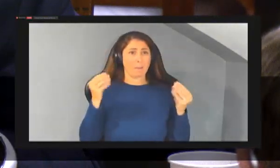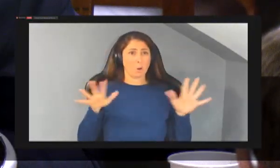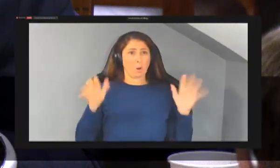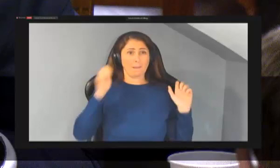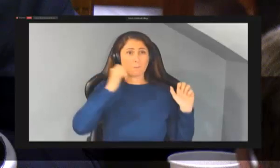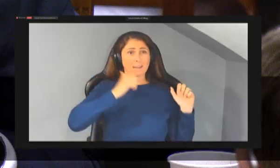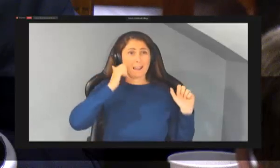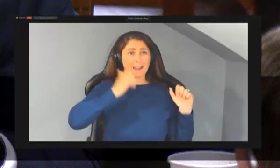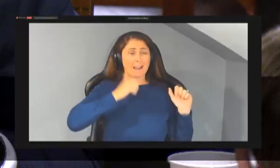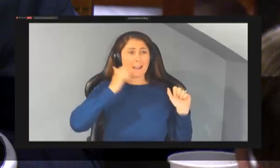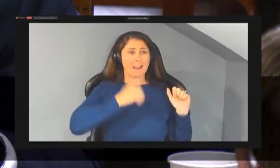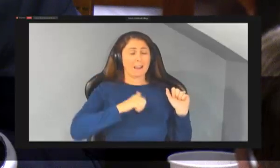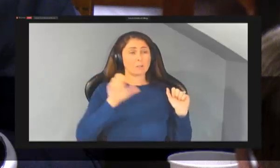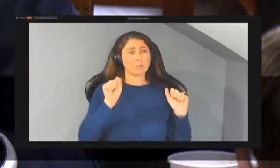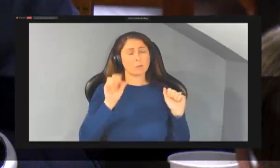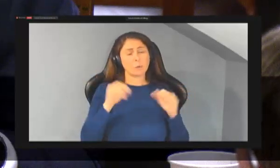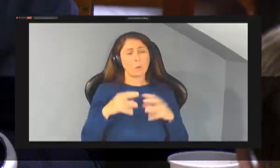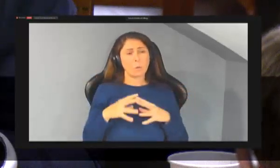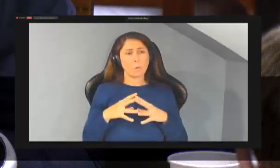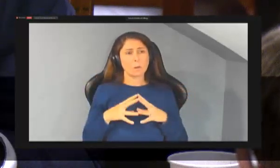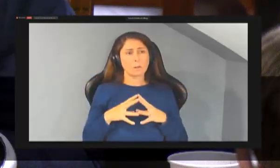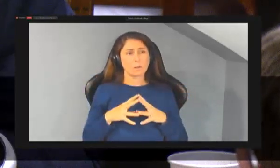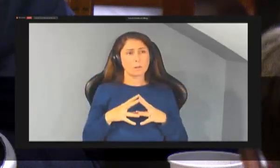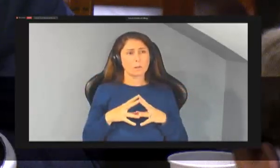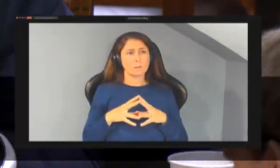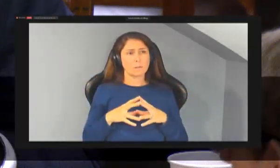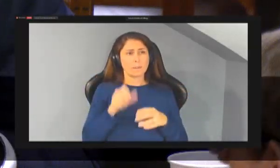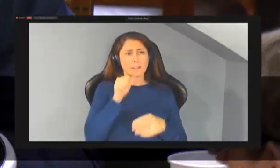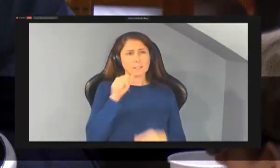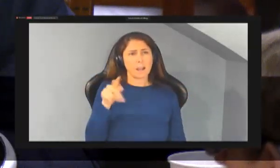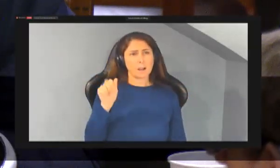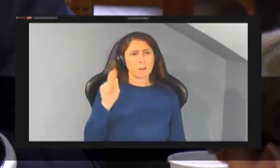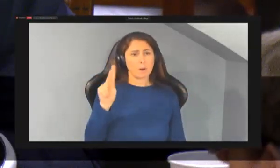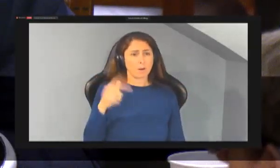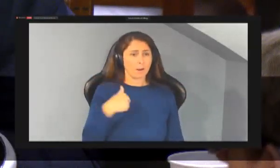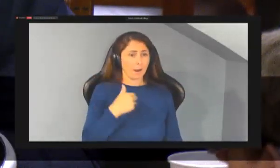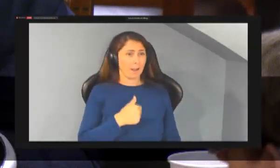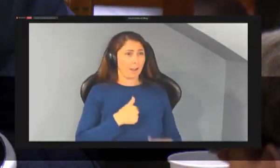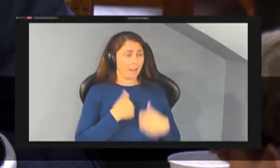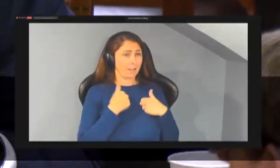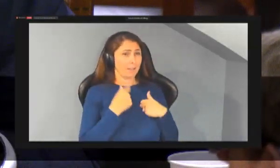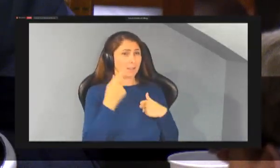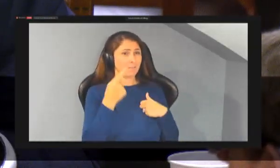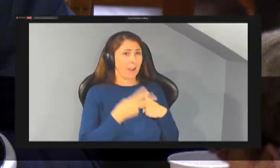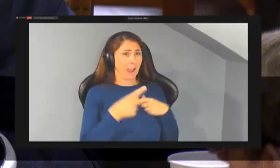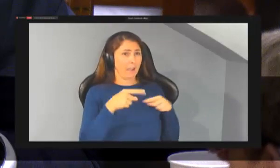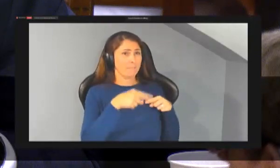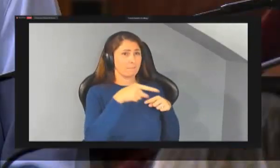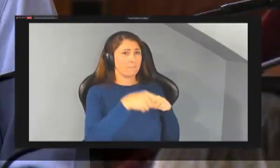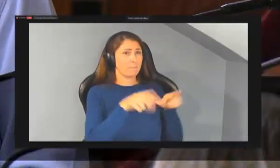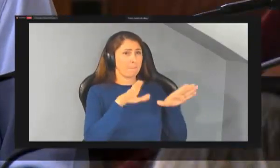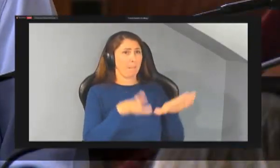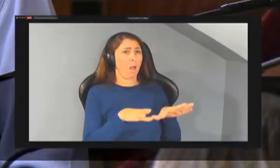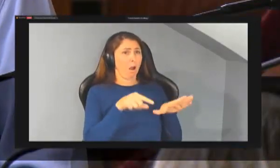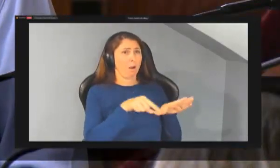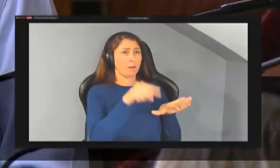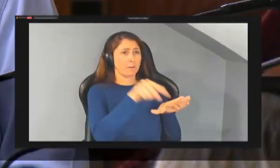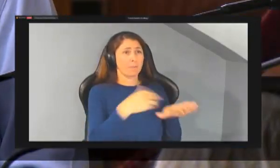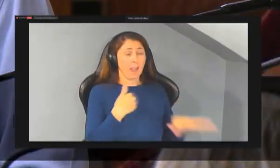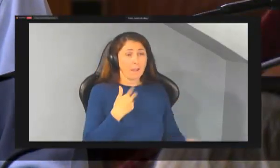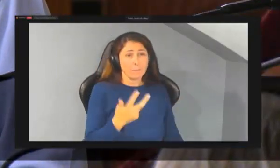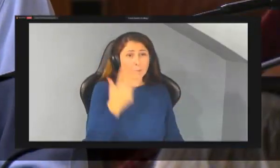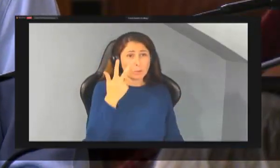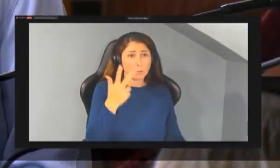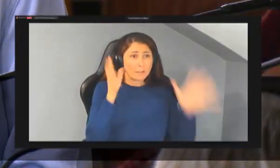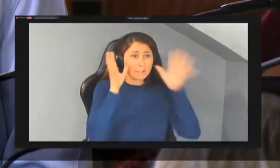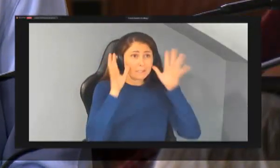So that's not a park there. Well, I live a half a block from Murray Avenue on Darlington, and I have 3 deer who come